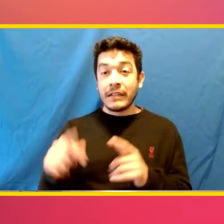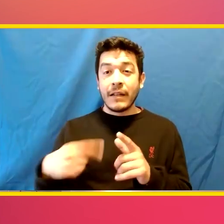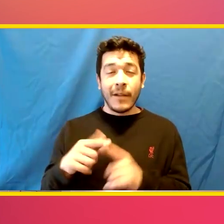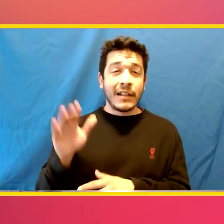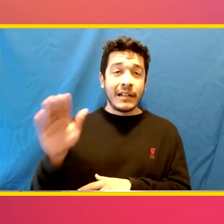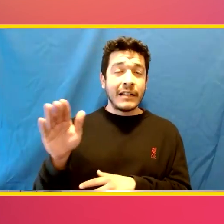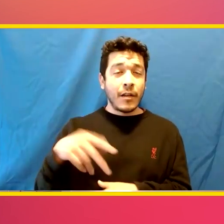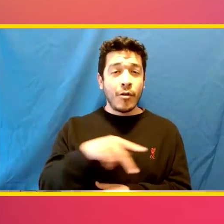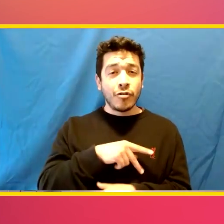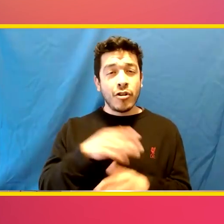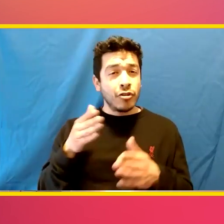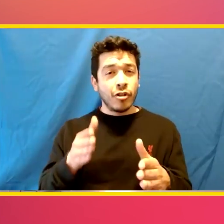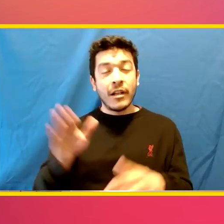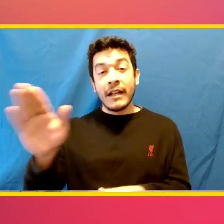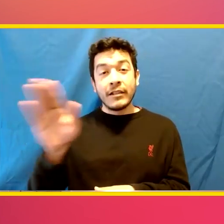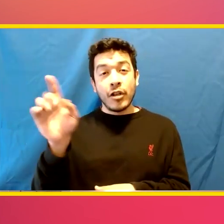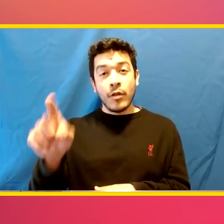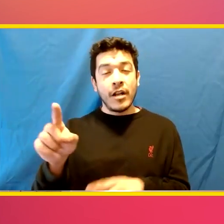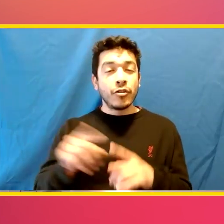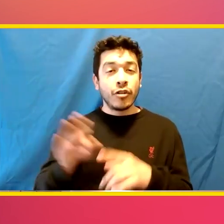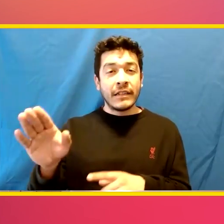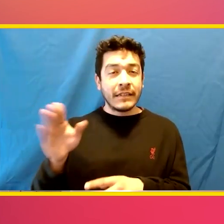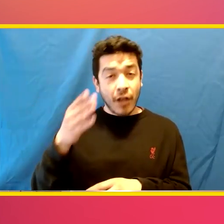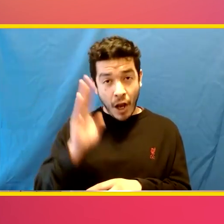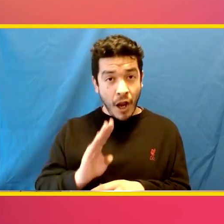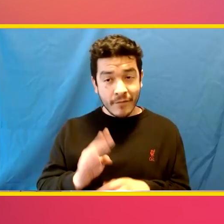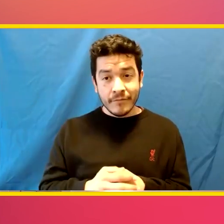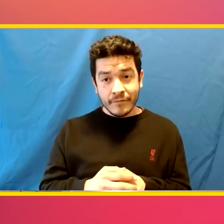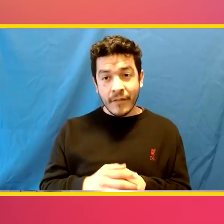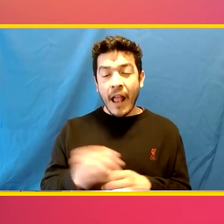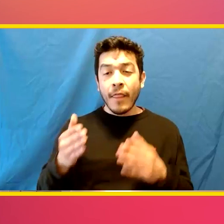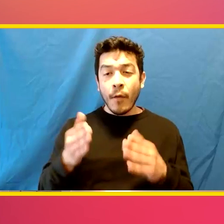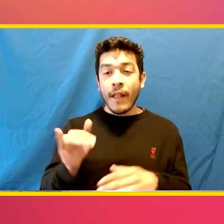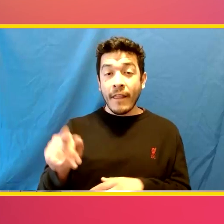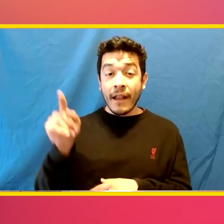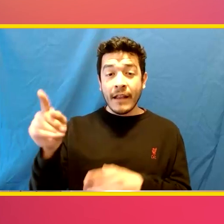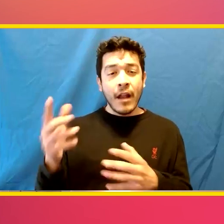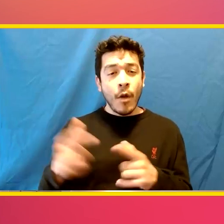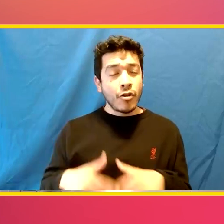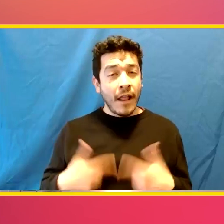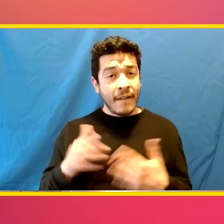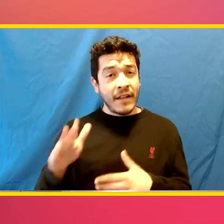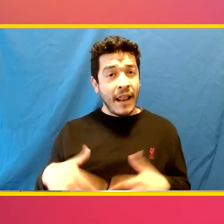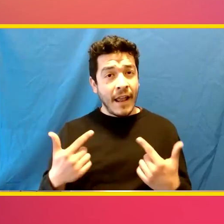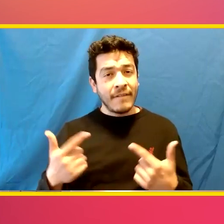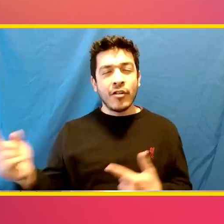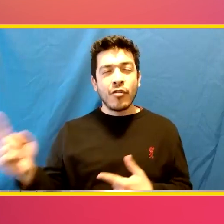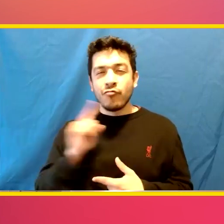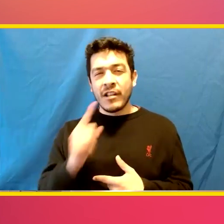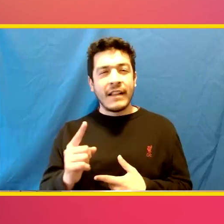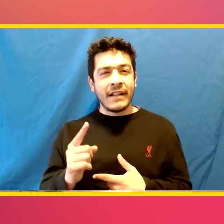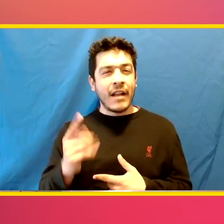his personal journey, his question to his God, and the way that he wants to live his life. It was